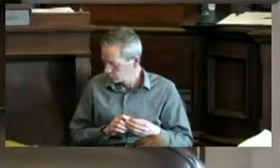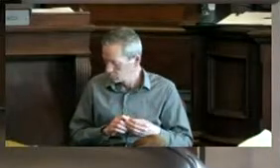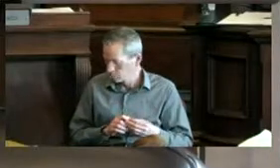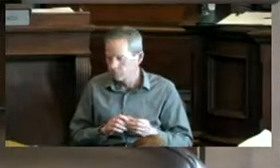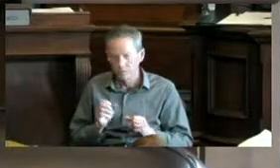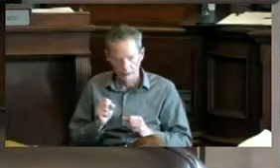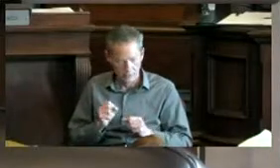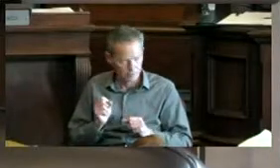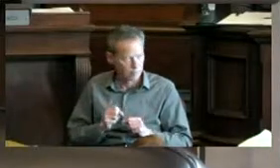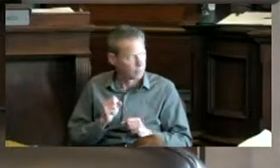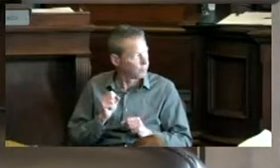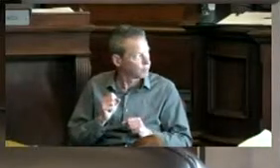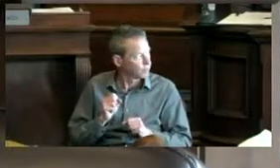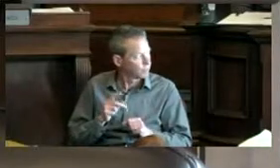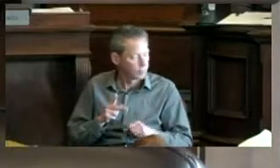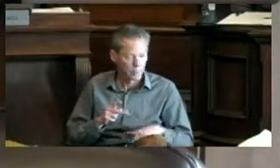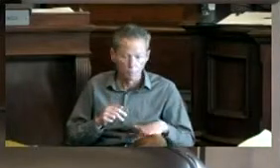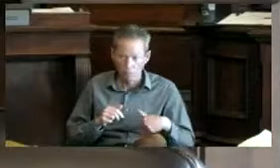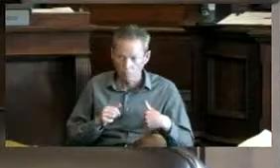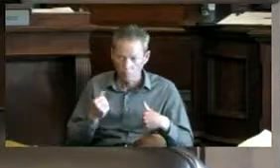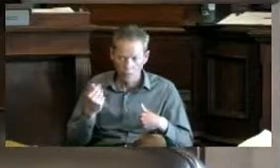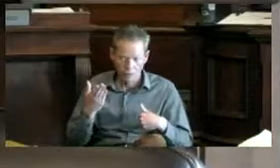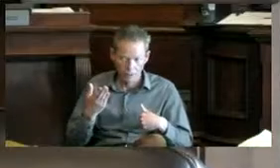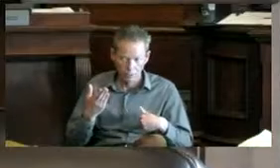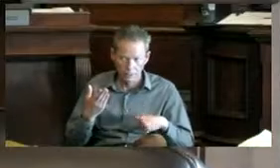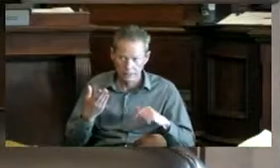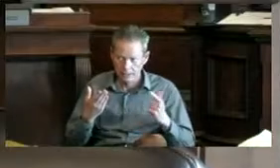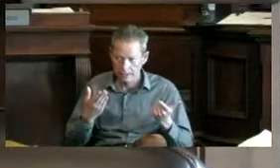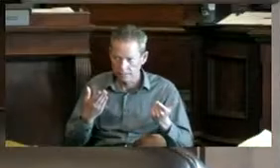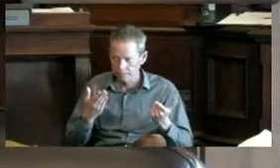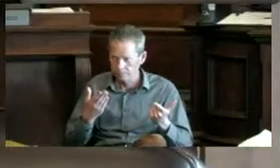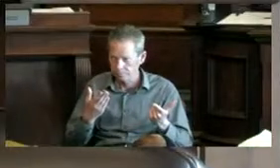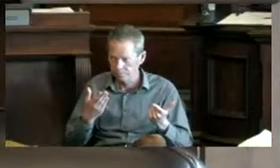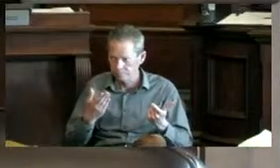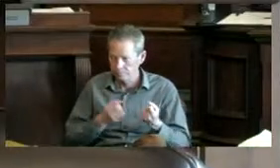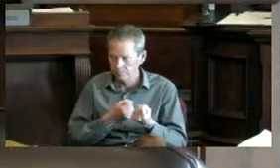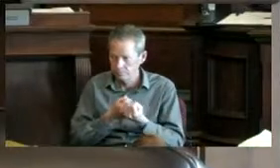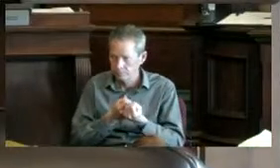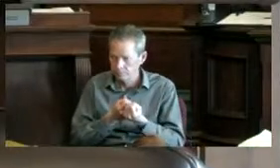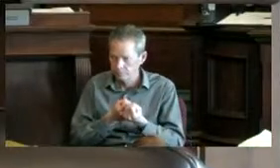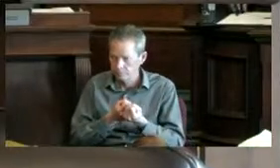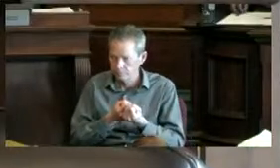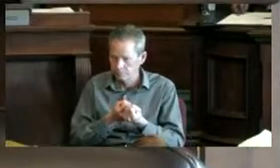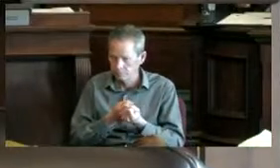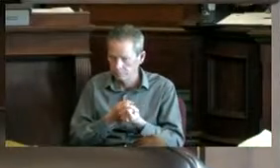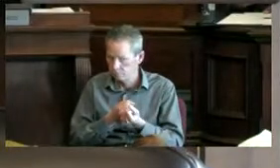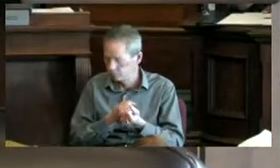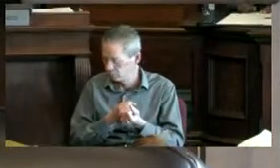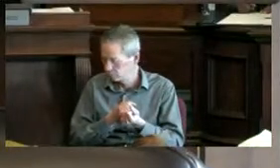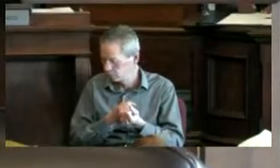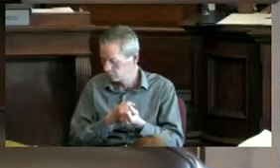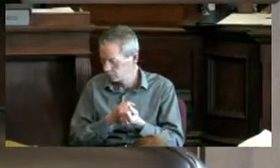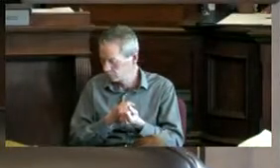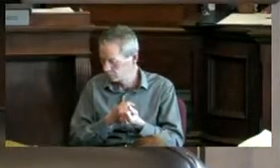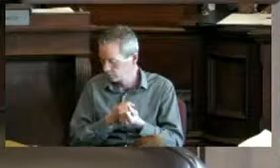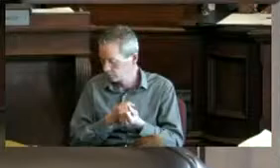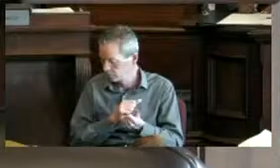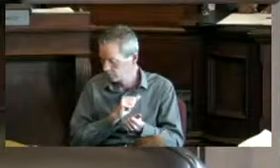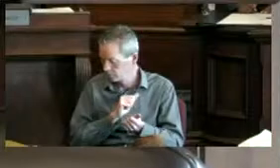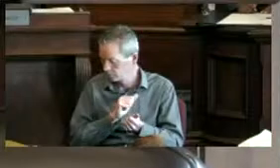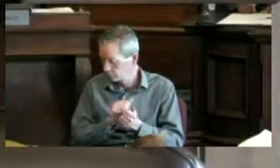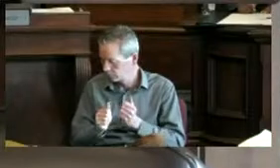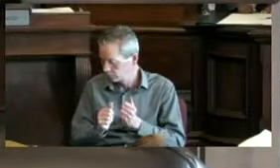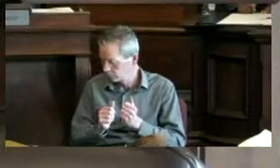Yes. Okay. I need a motion. Move it. Second. All in favor? Aye. And the